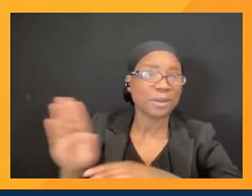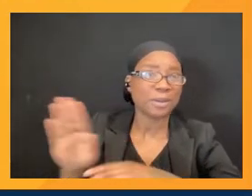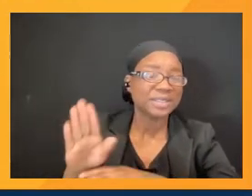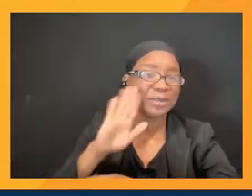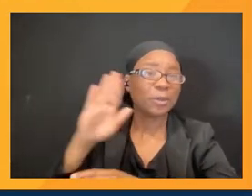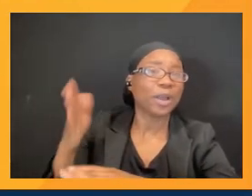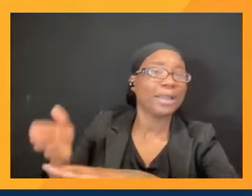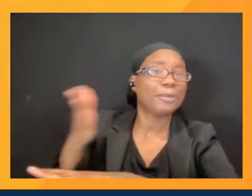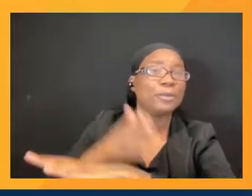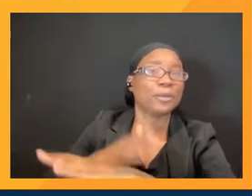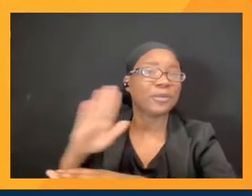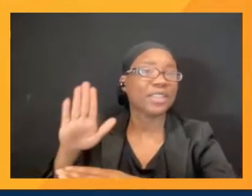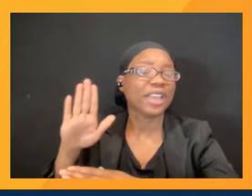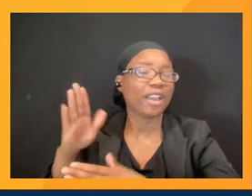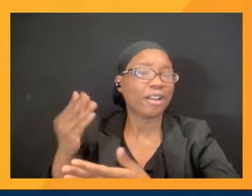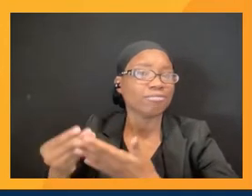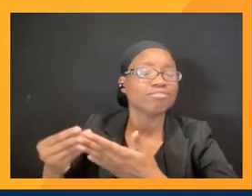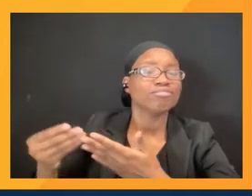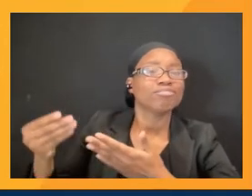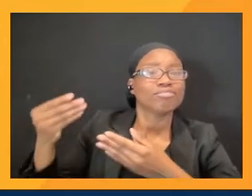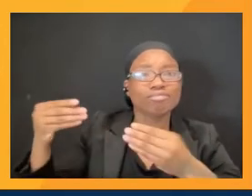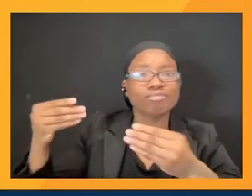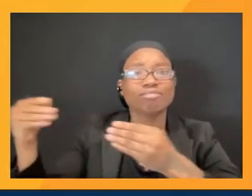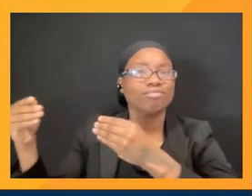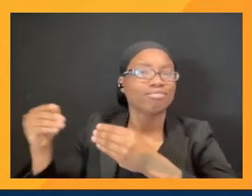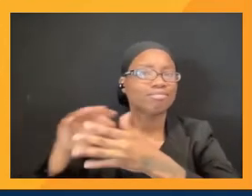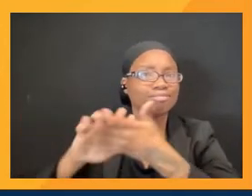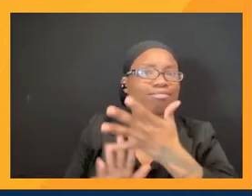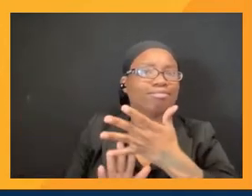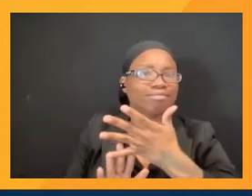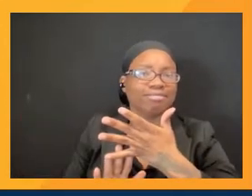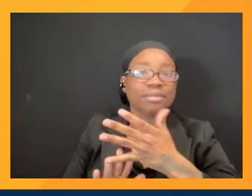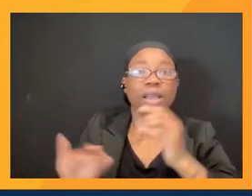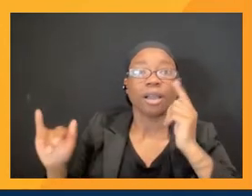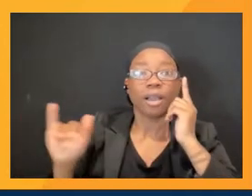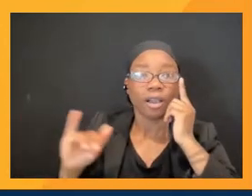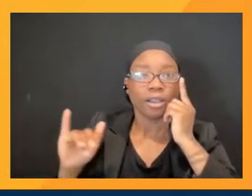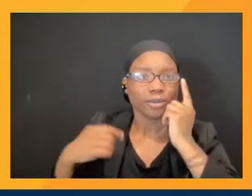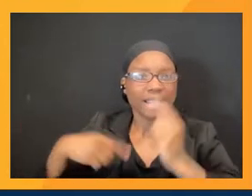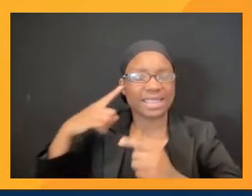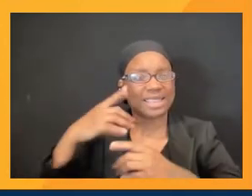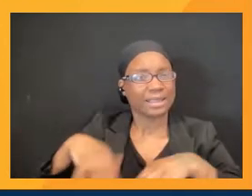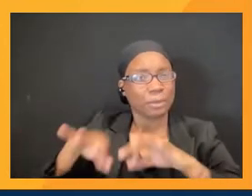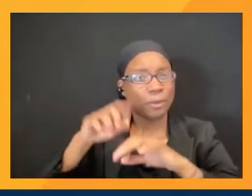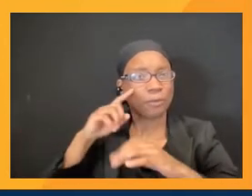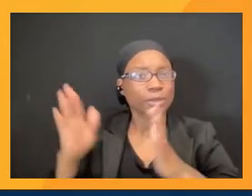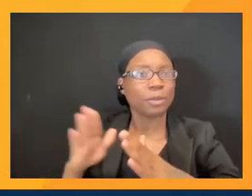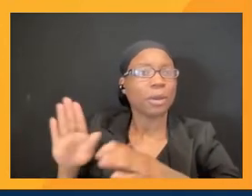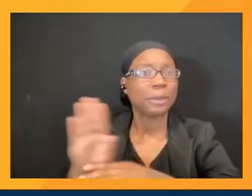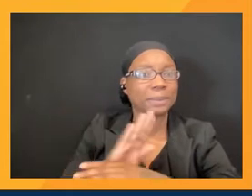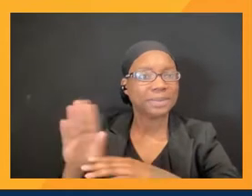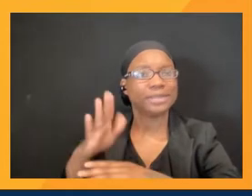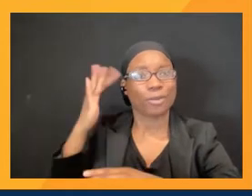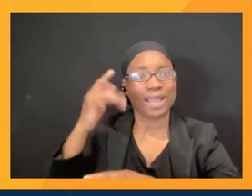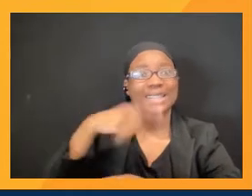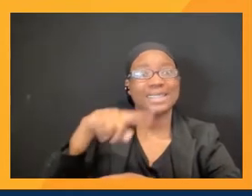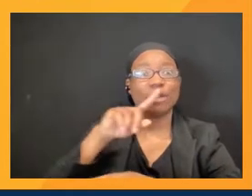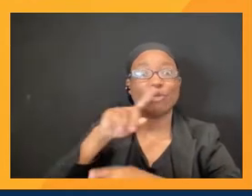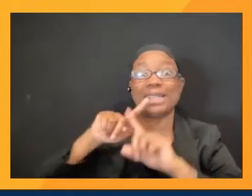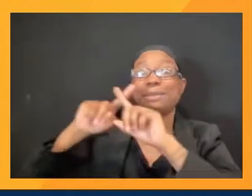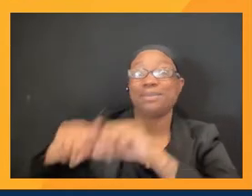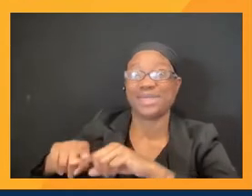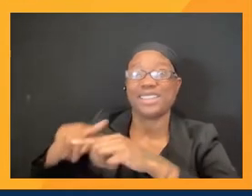is all in the works right now. But specifically in the infrastructure bill, are there provisions, at least in the current version of